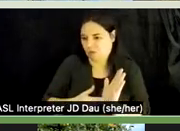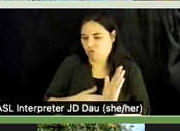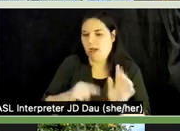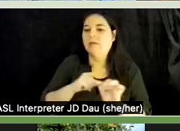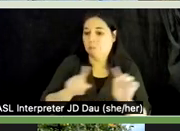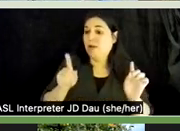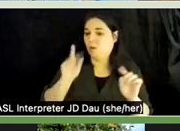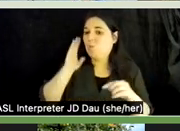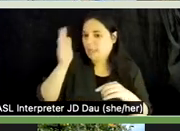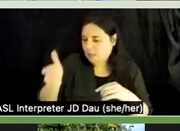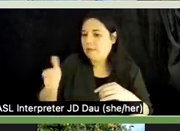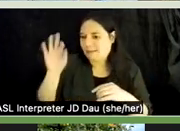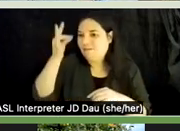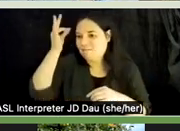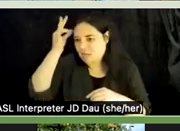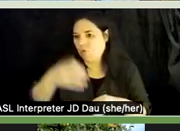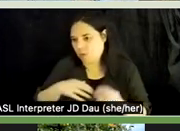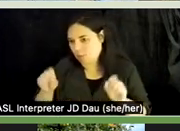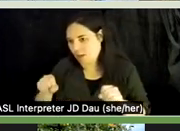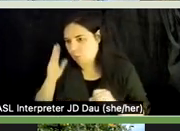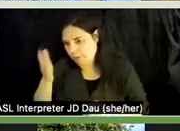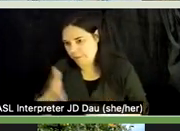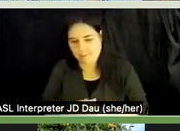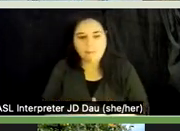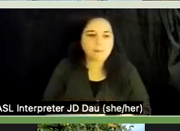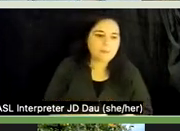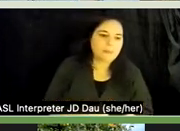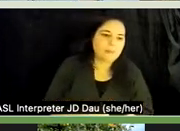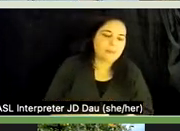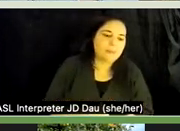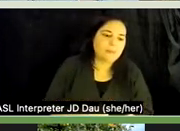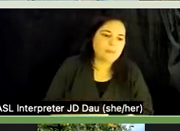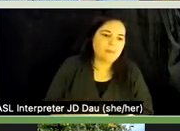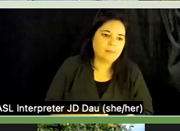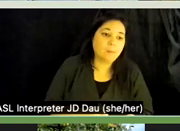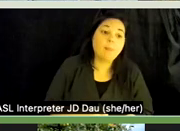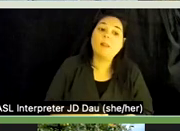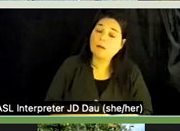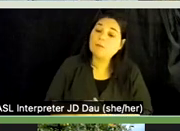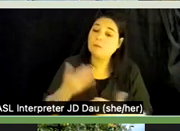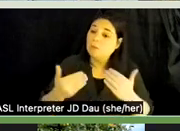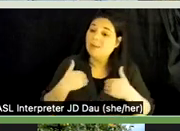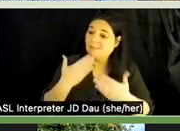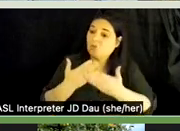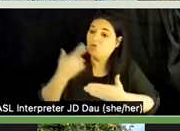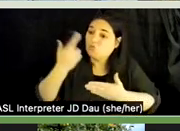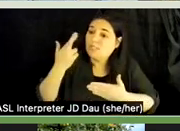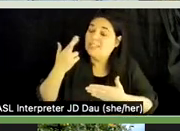complaint. One other thing, there may be good reasons to file with HUD,